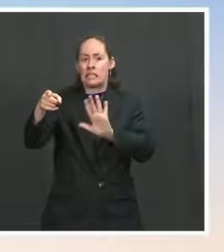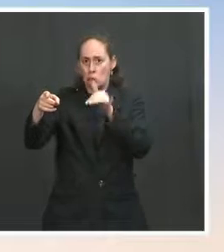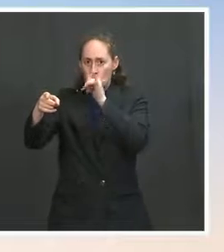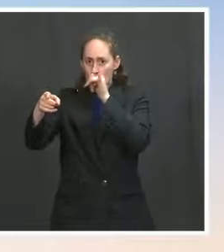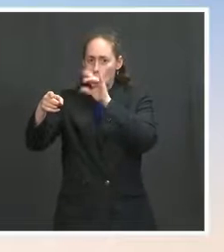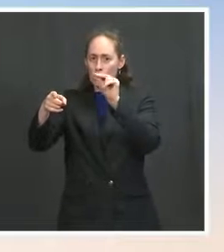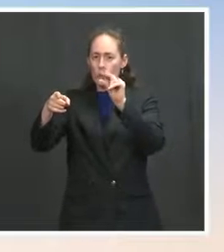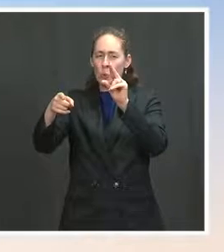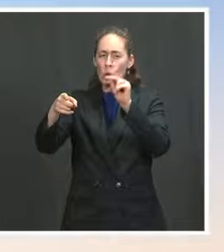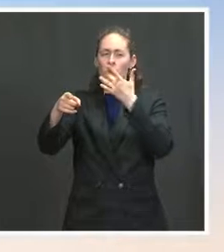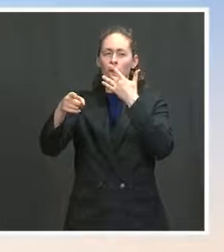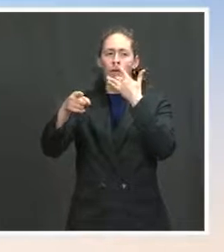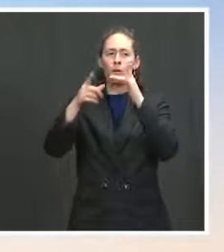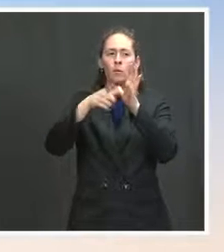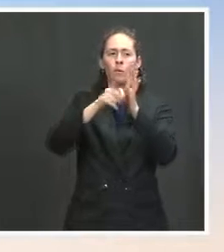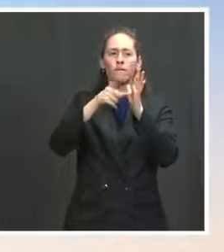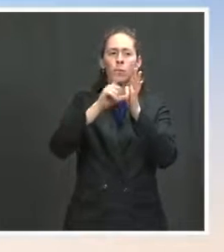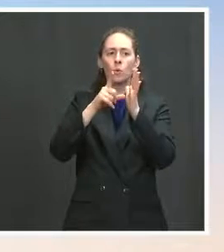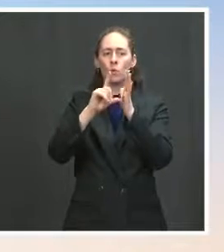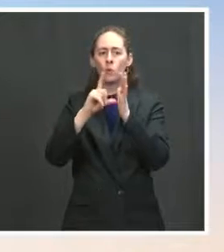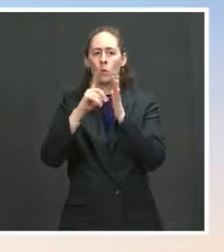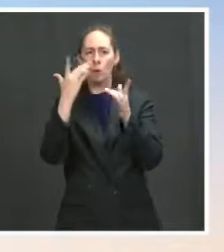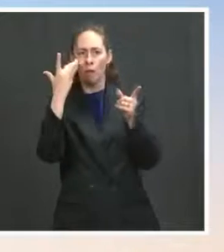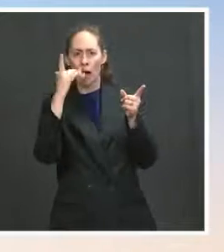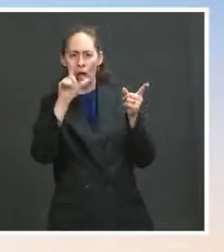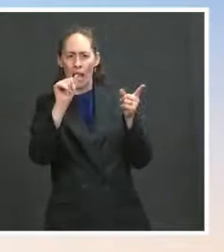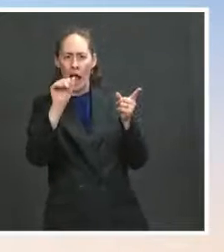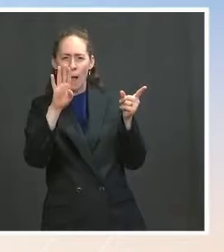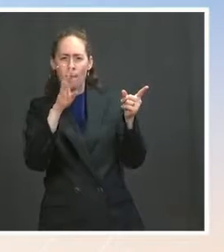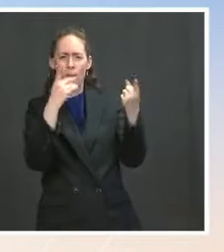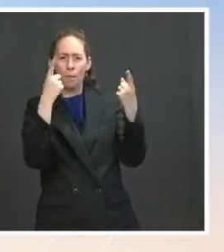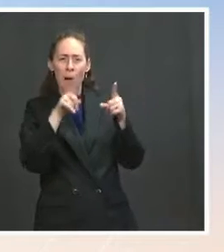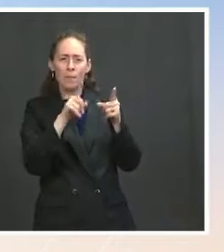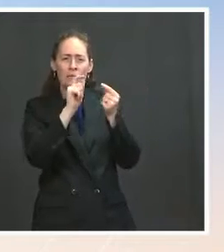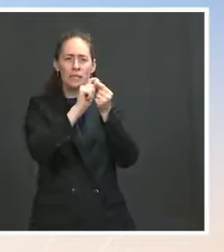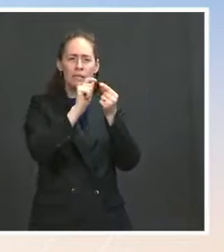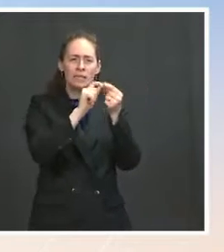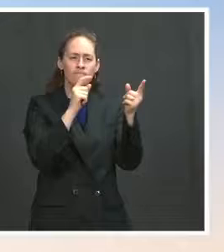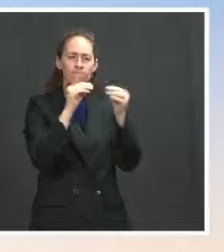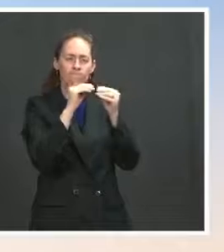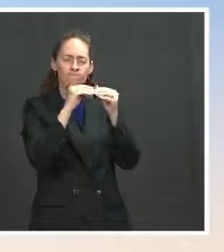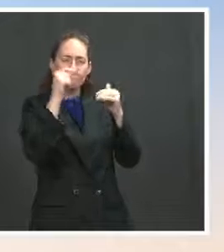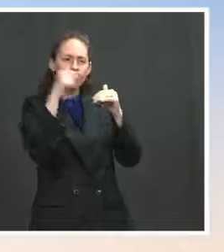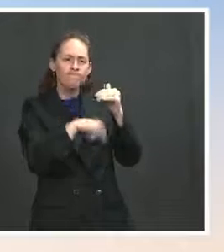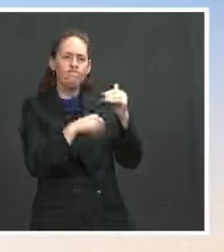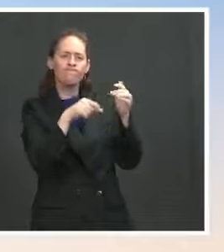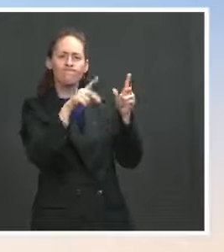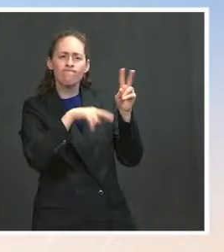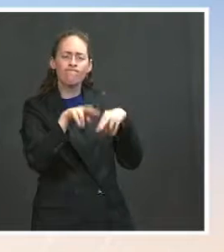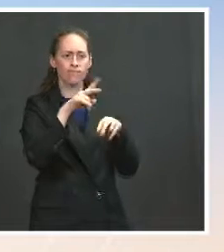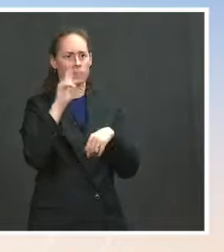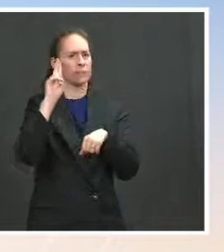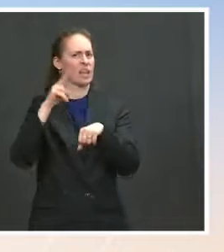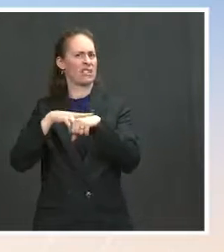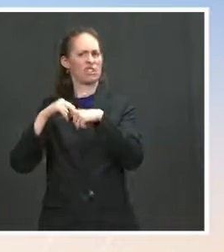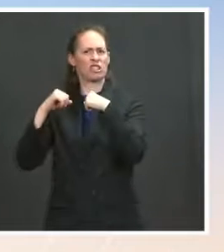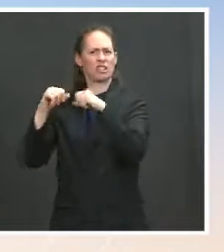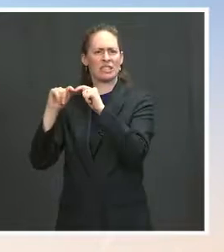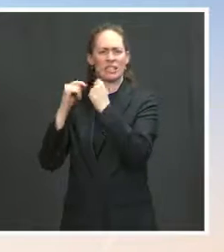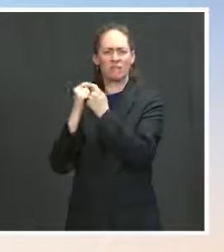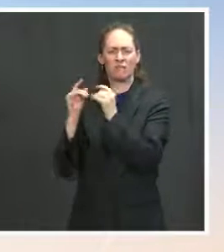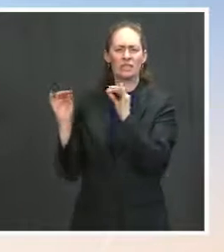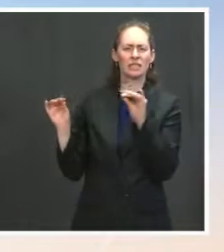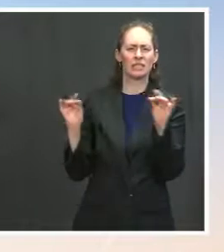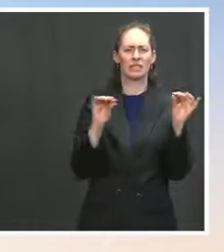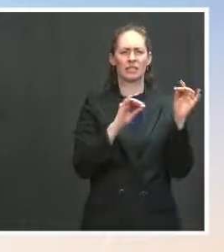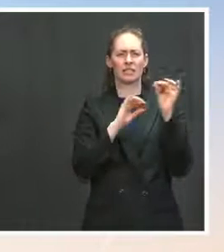our lab scientists and experts, more of our national security team, to see what more we can uncover over the course of 90 days. That's